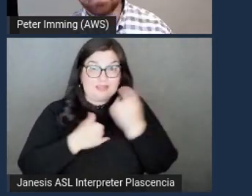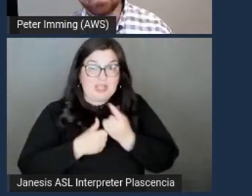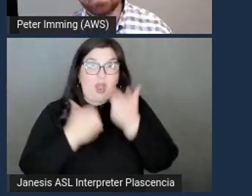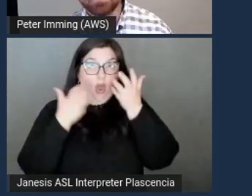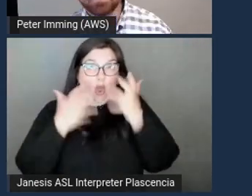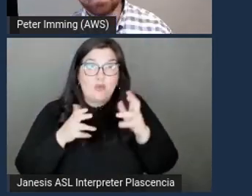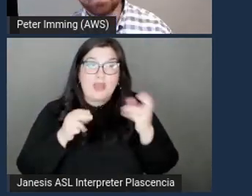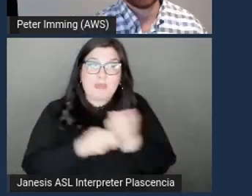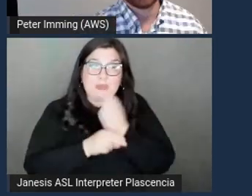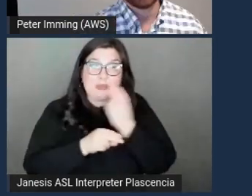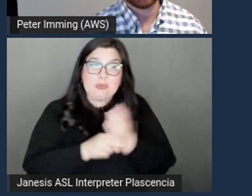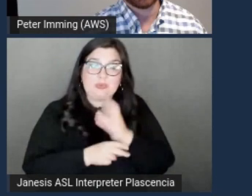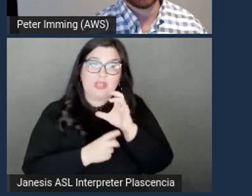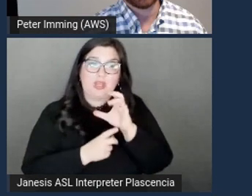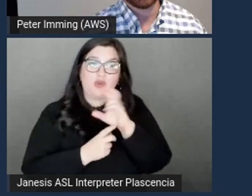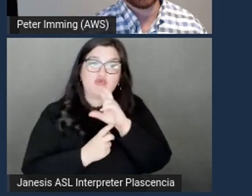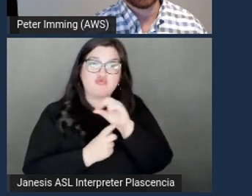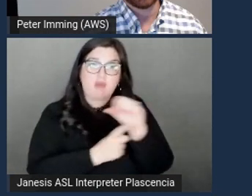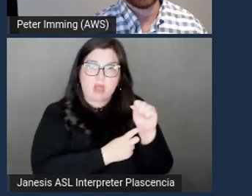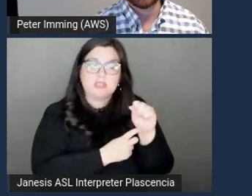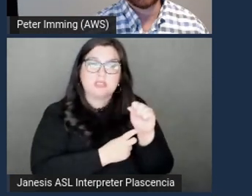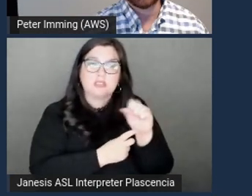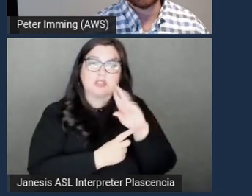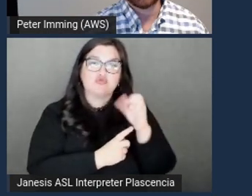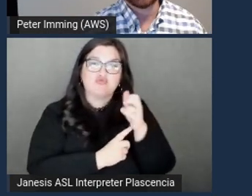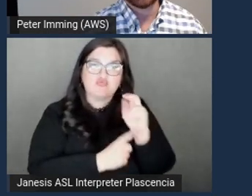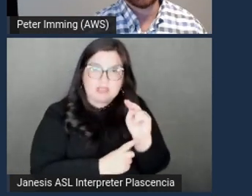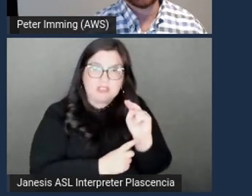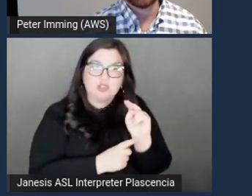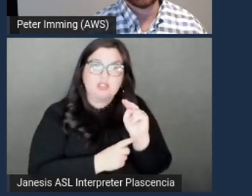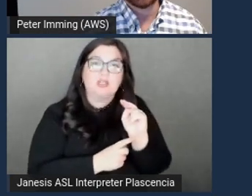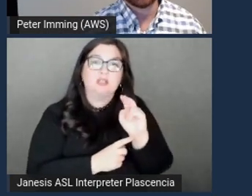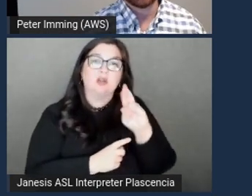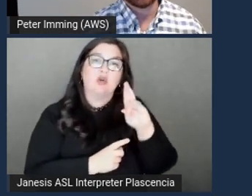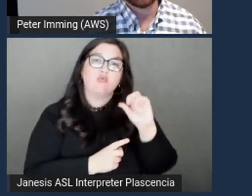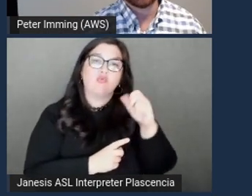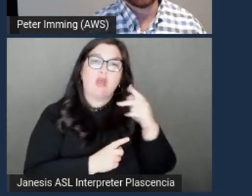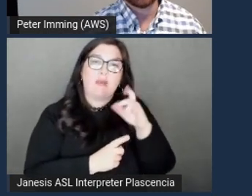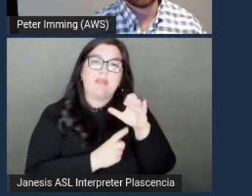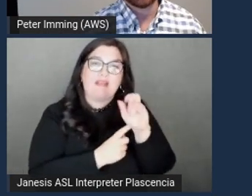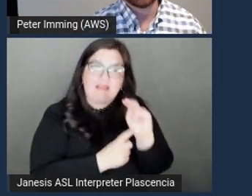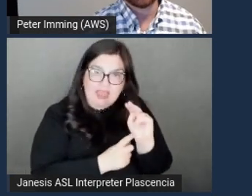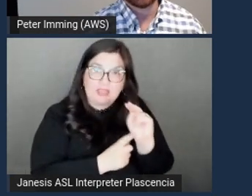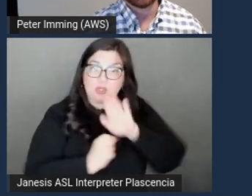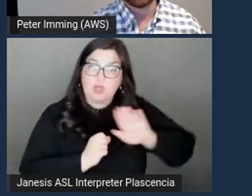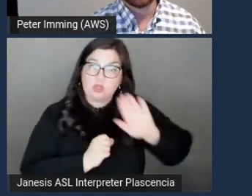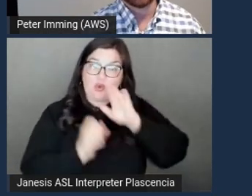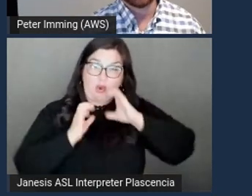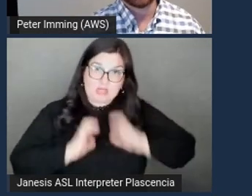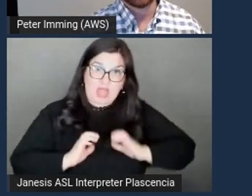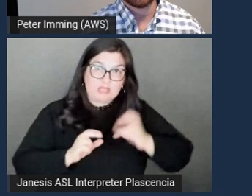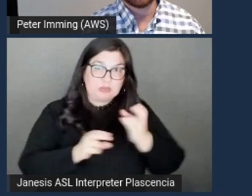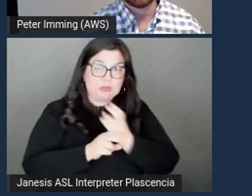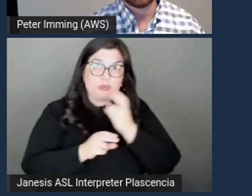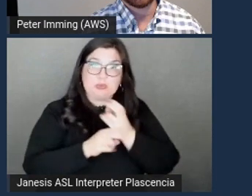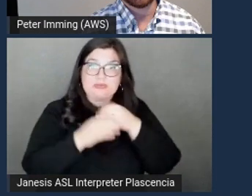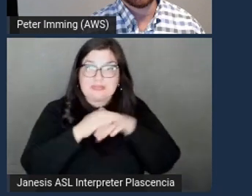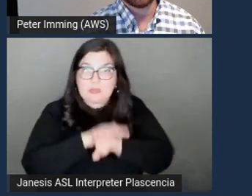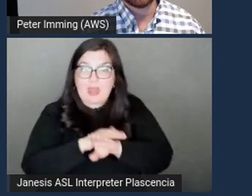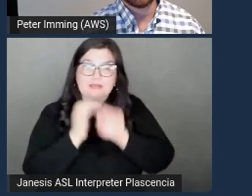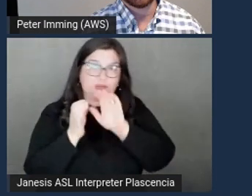to move your data around, and then having your different clients access that data either through configuration where they go to separate